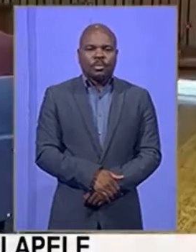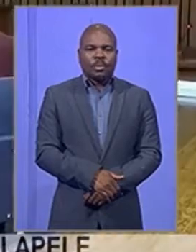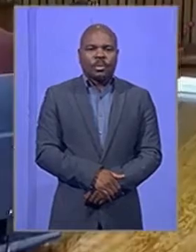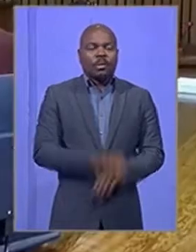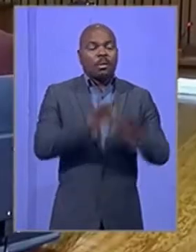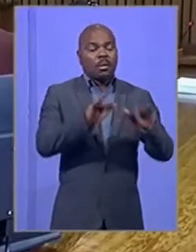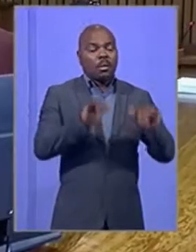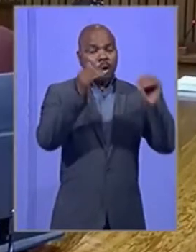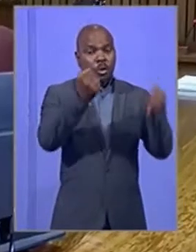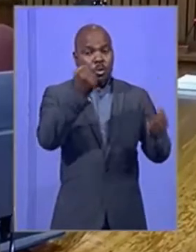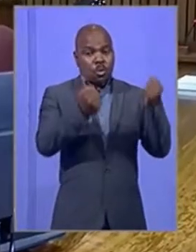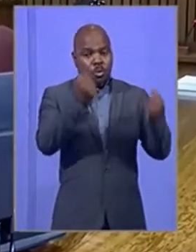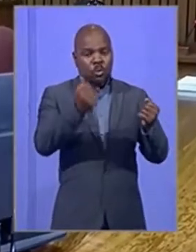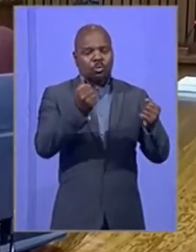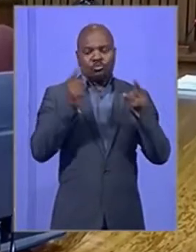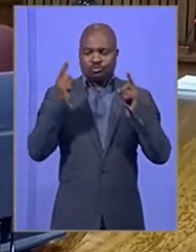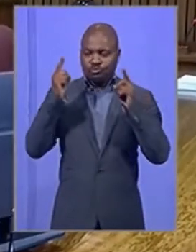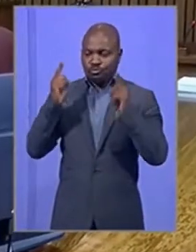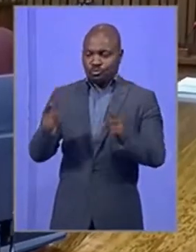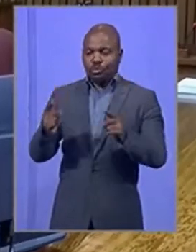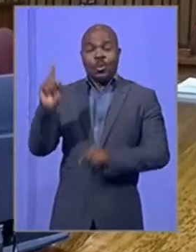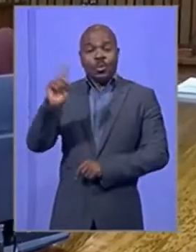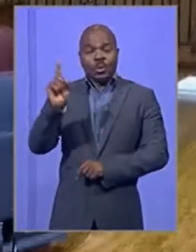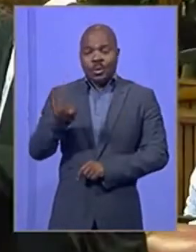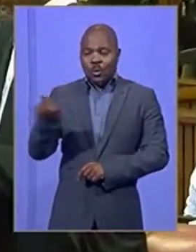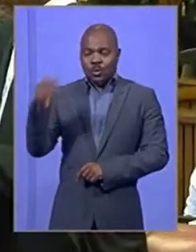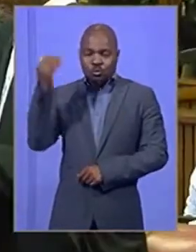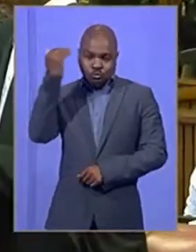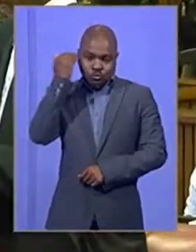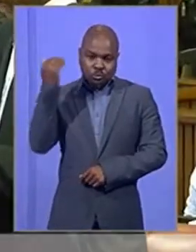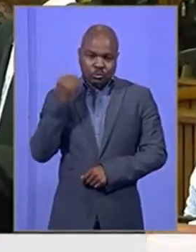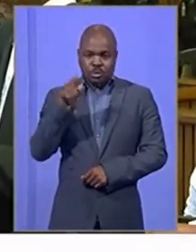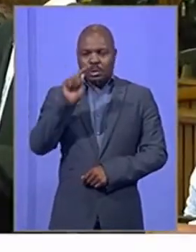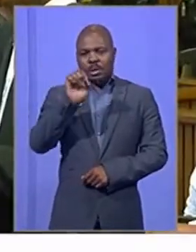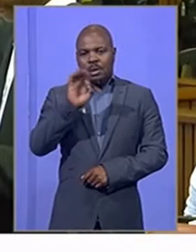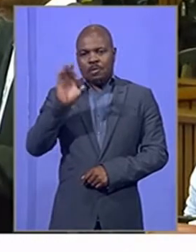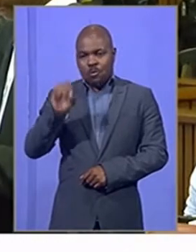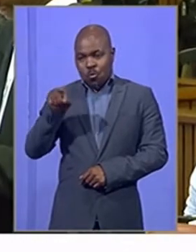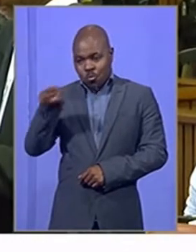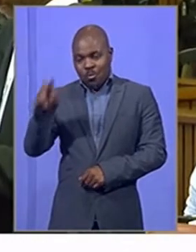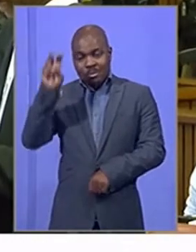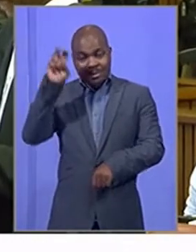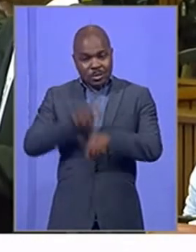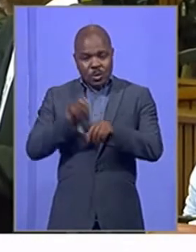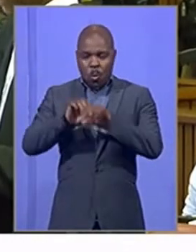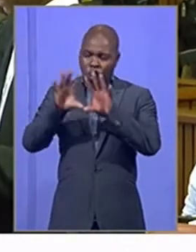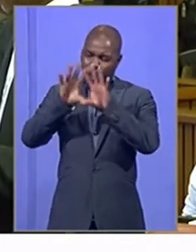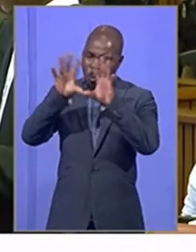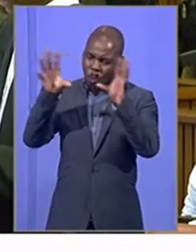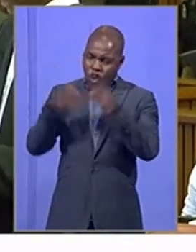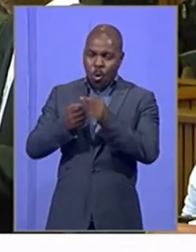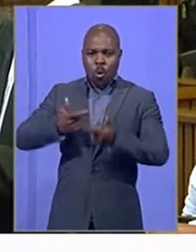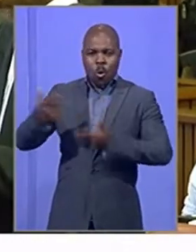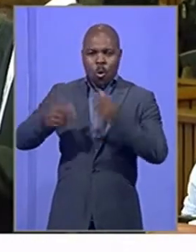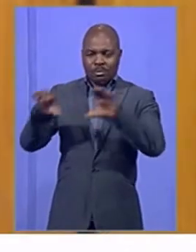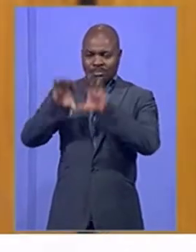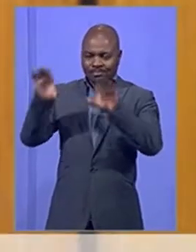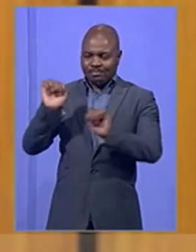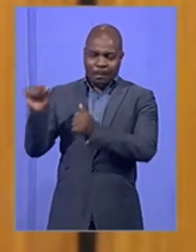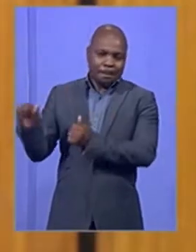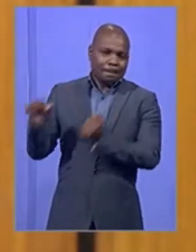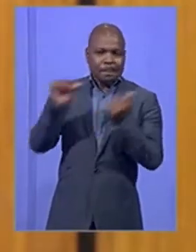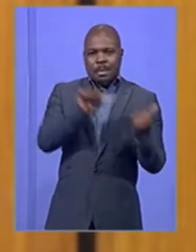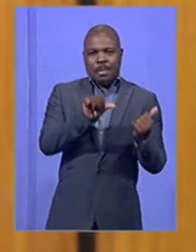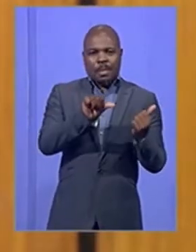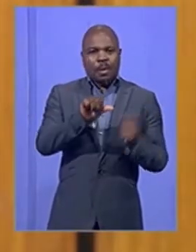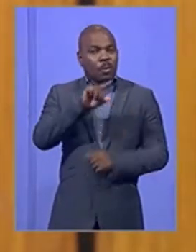Lekgotla le phahameng la dinyewe le fane ka taelo ya hore advocate Malesela Teffo a fane ka ditokomane tsohle tsa etsa boqwetha. Sena